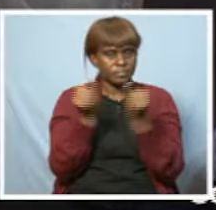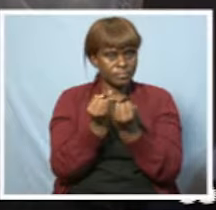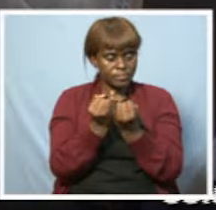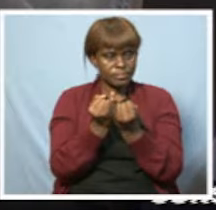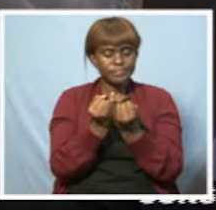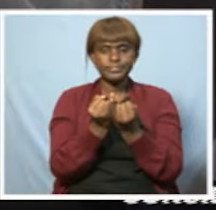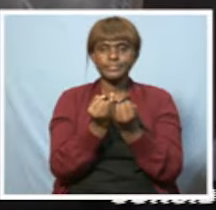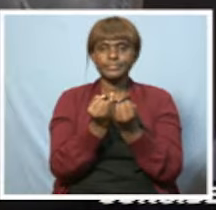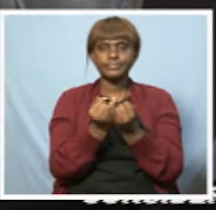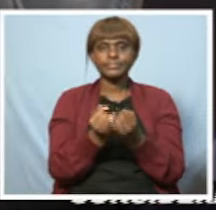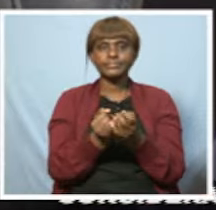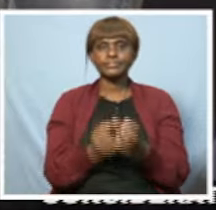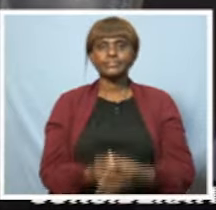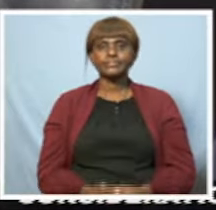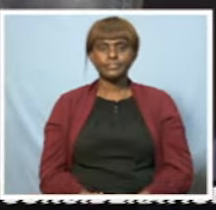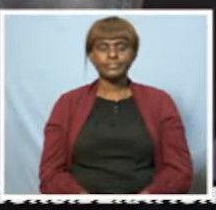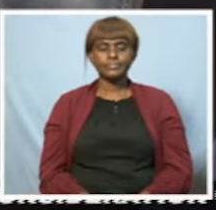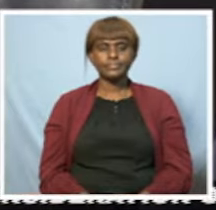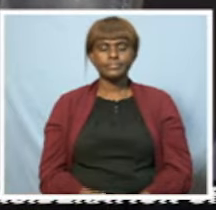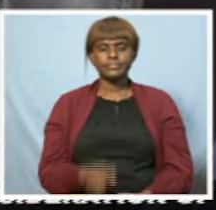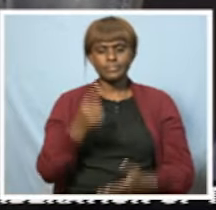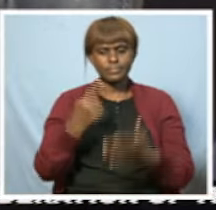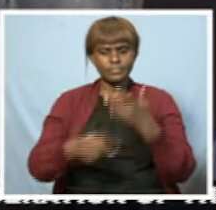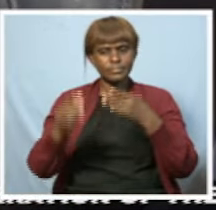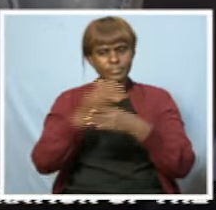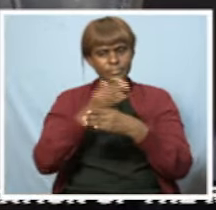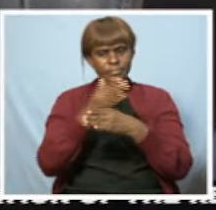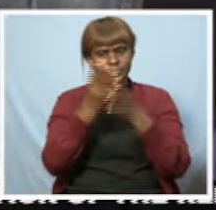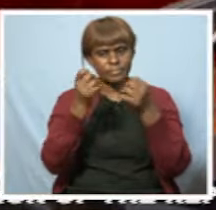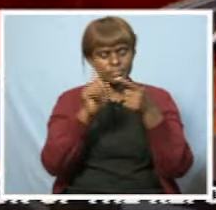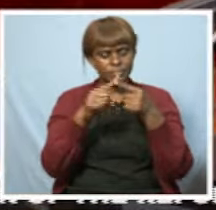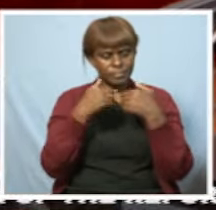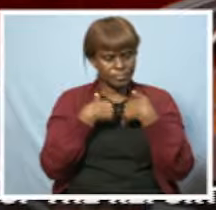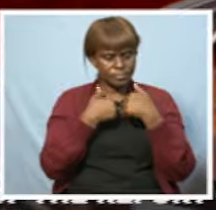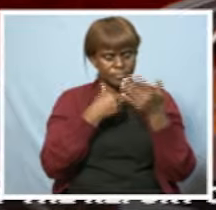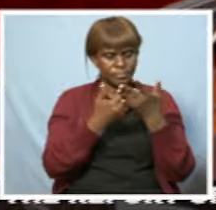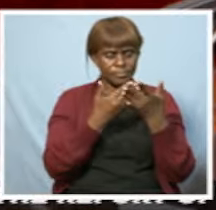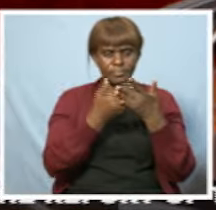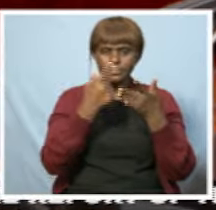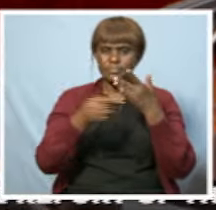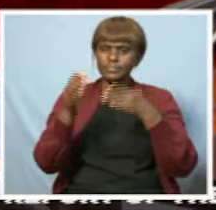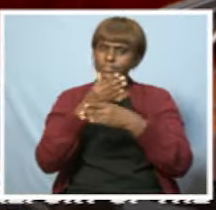Thank you. What business did they want to undertake?